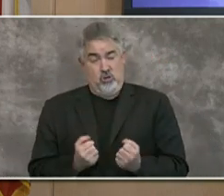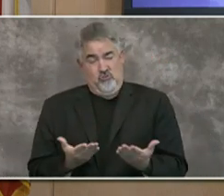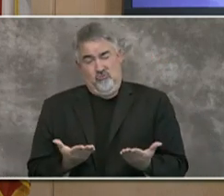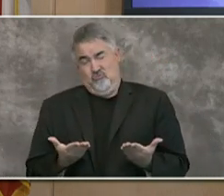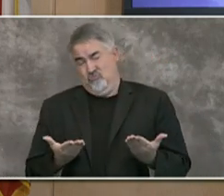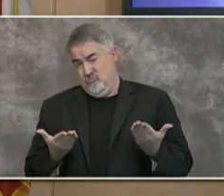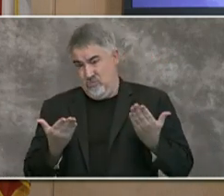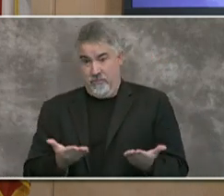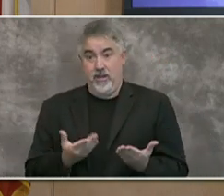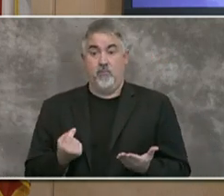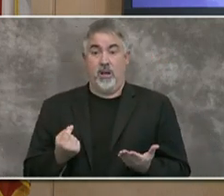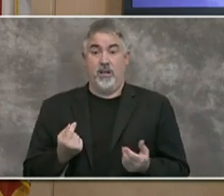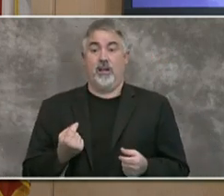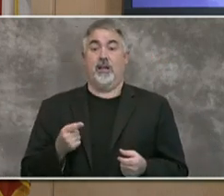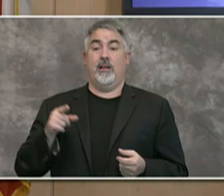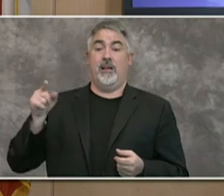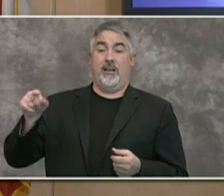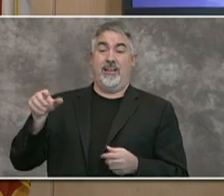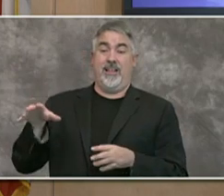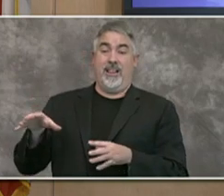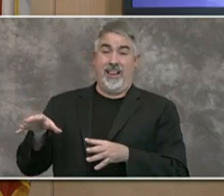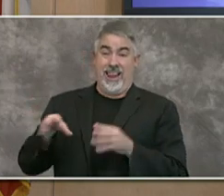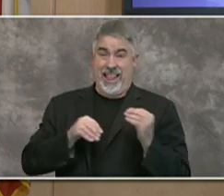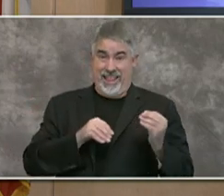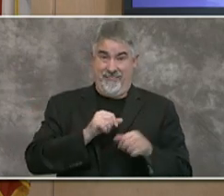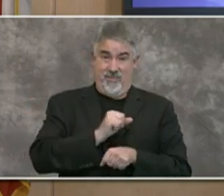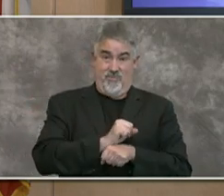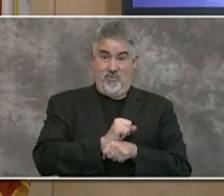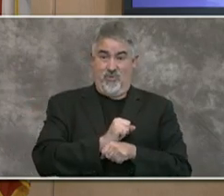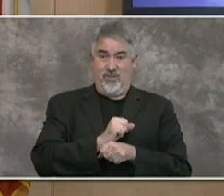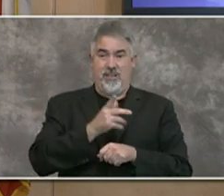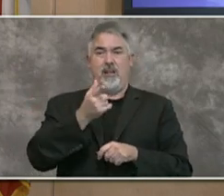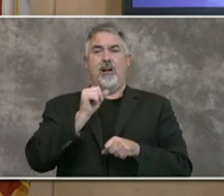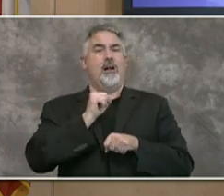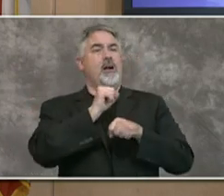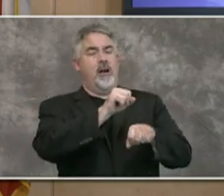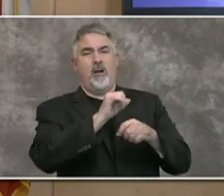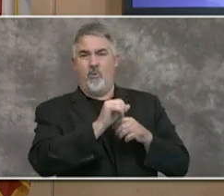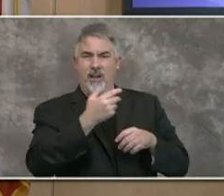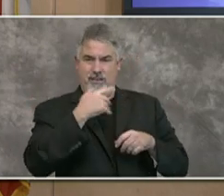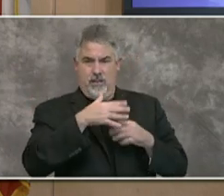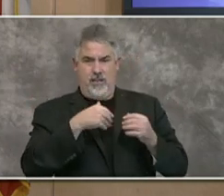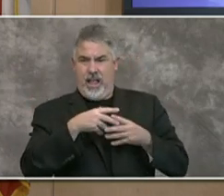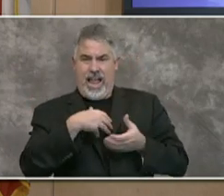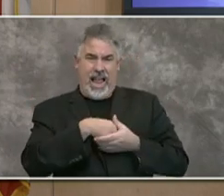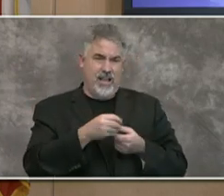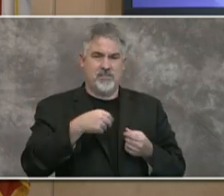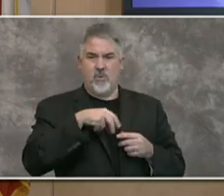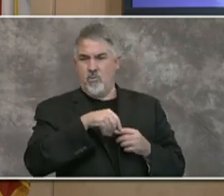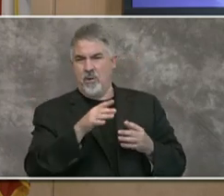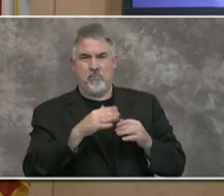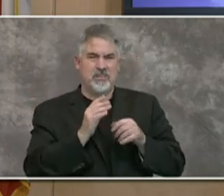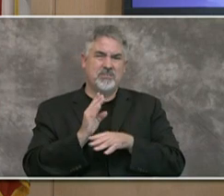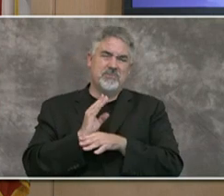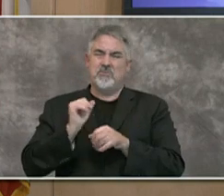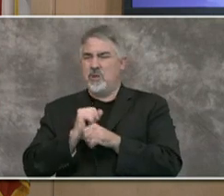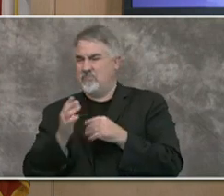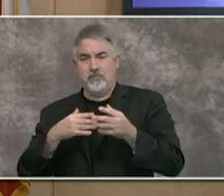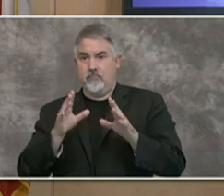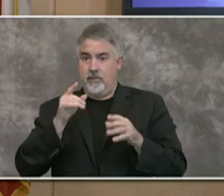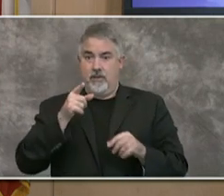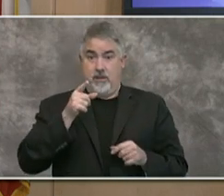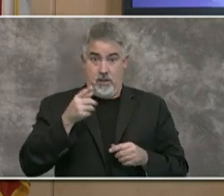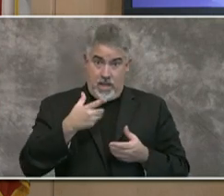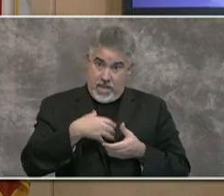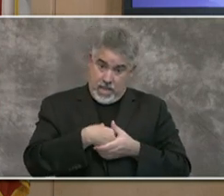their home, whether it's to go to an essential business or to go to an essential service like a grocery store or a medical appointment, a strong